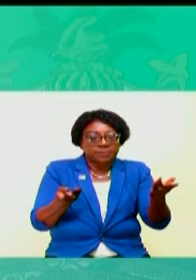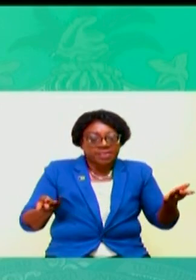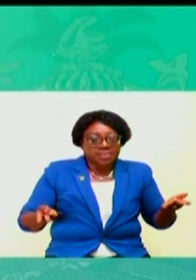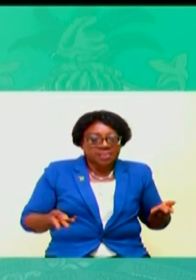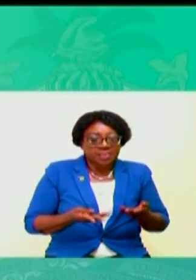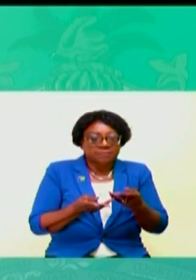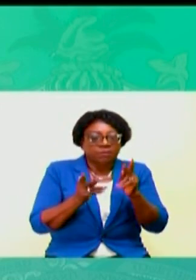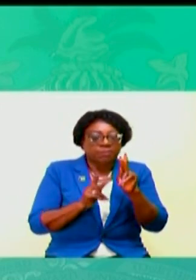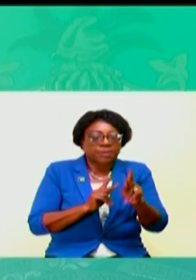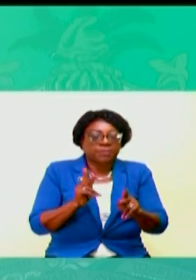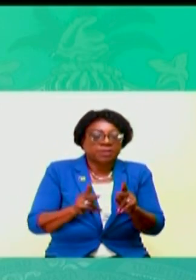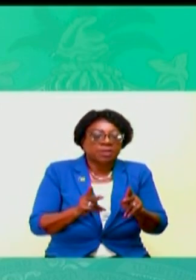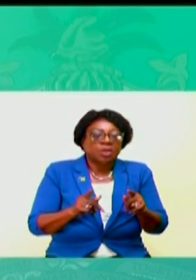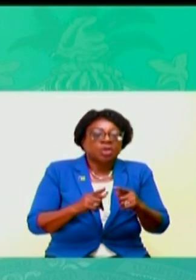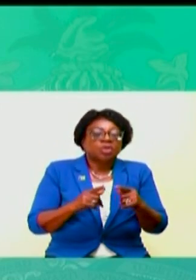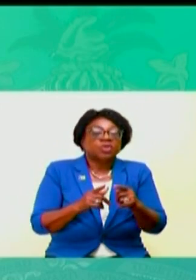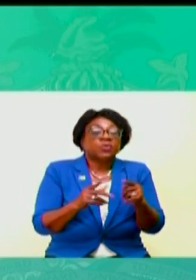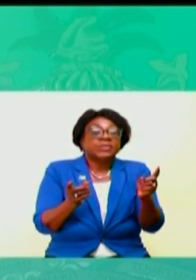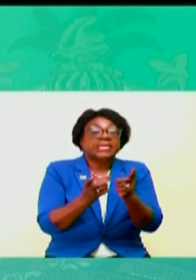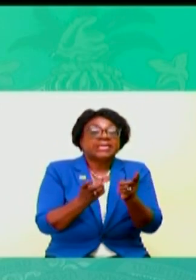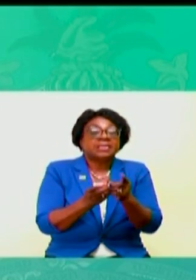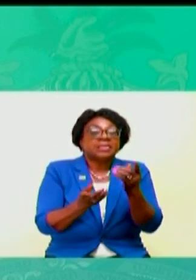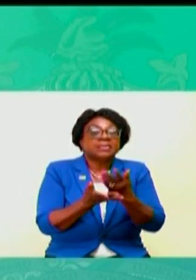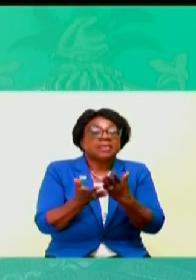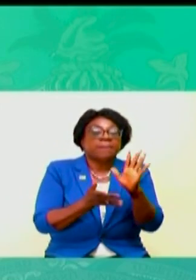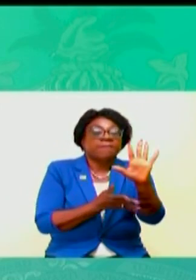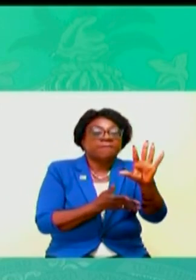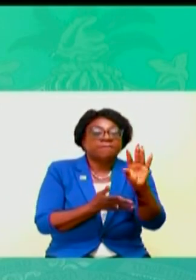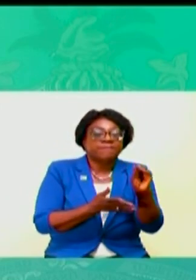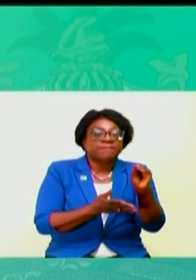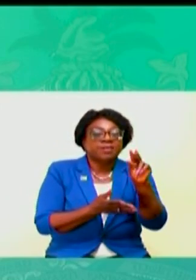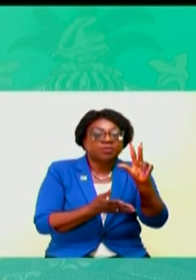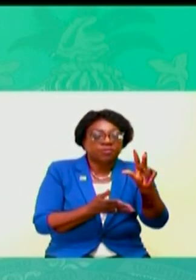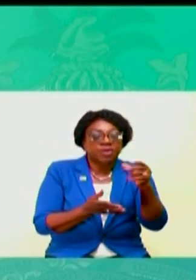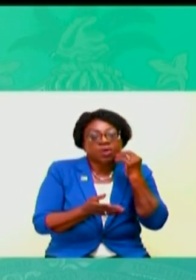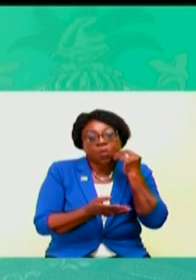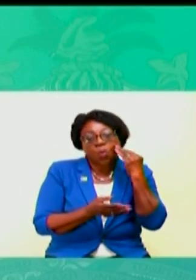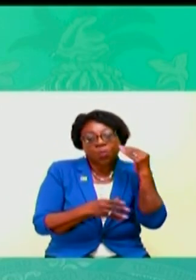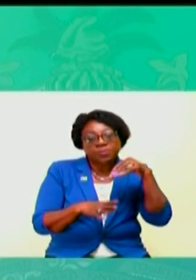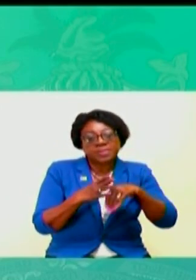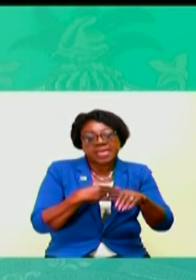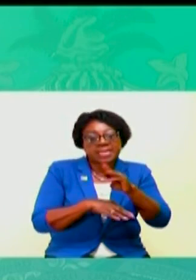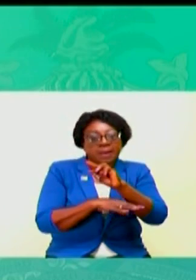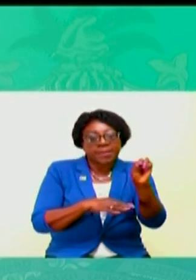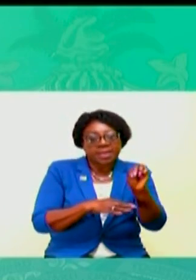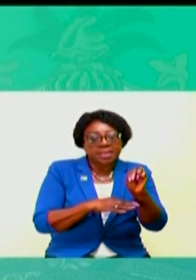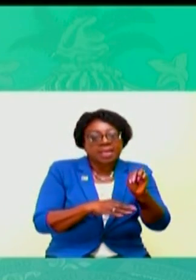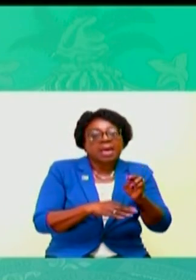date, Mr. Deputy Speaker, some 53 homes in Carmichael have been repaired.